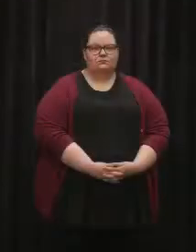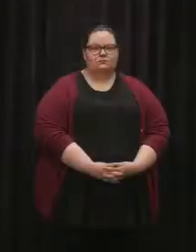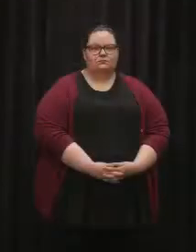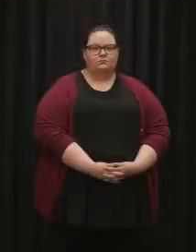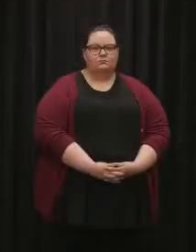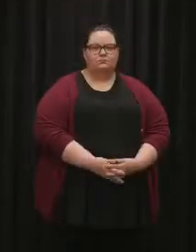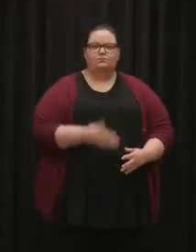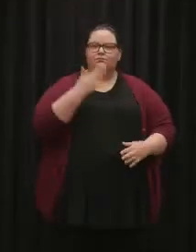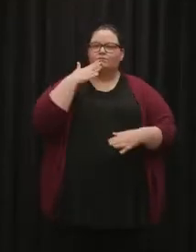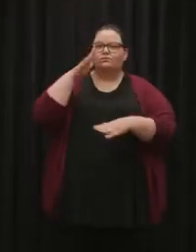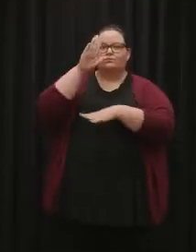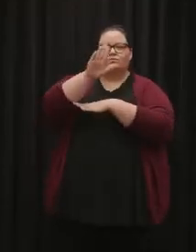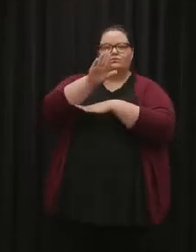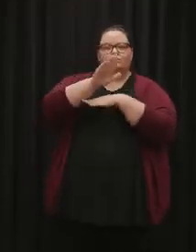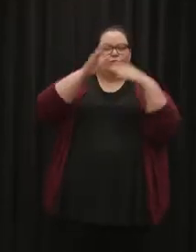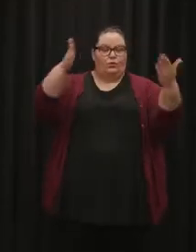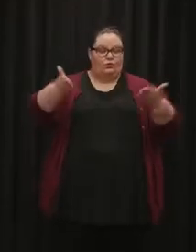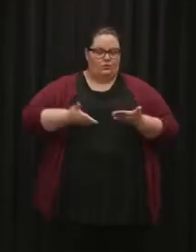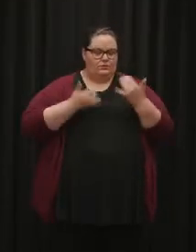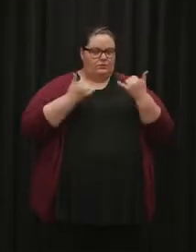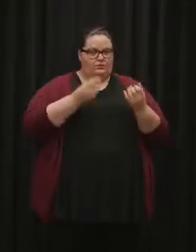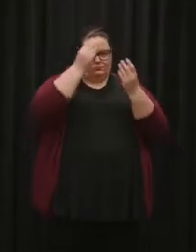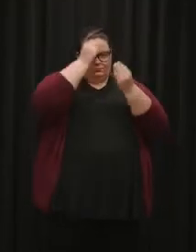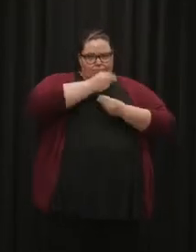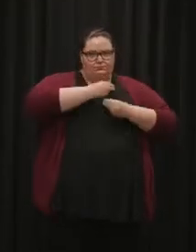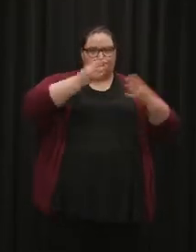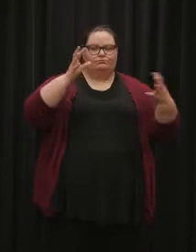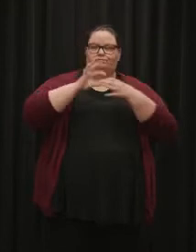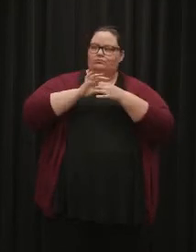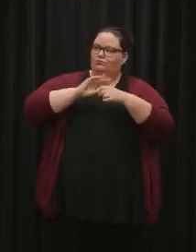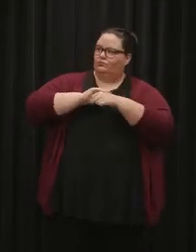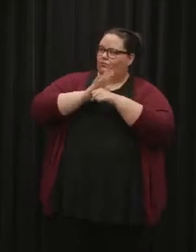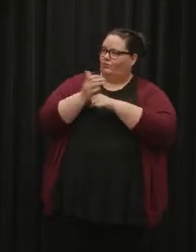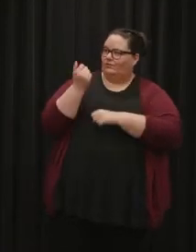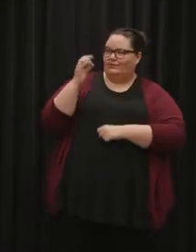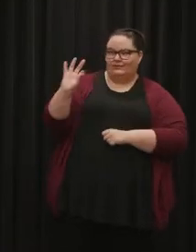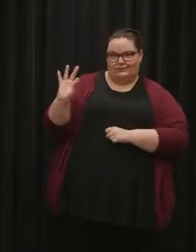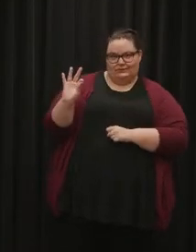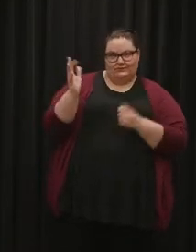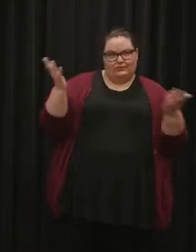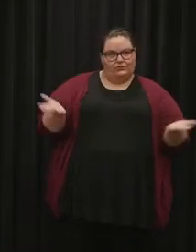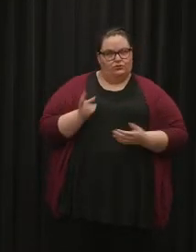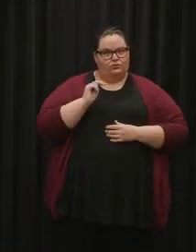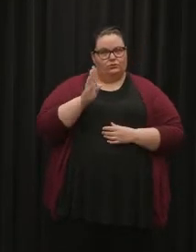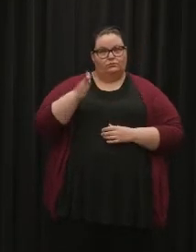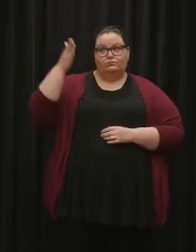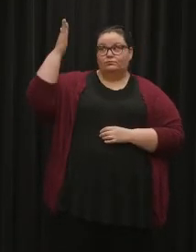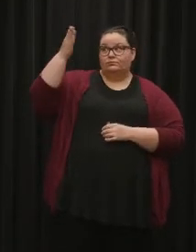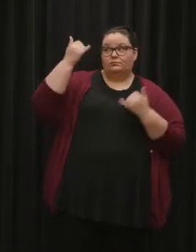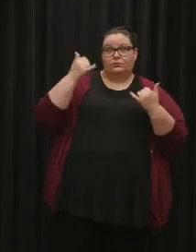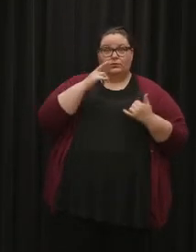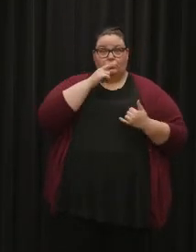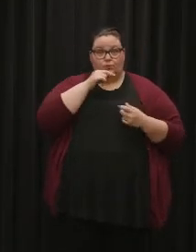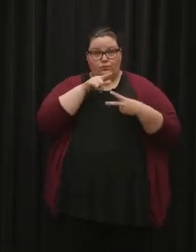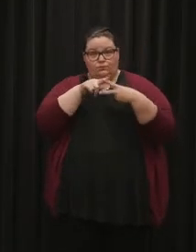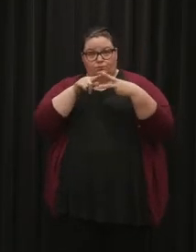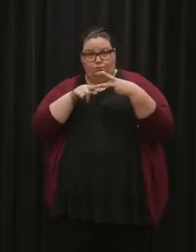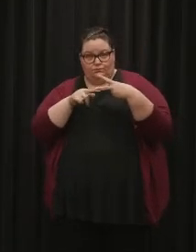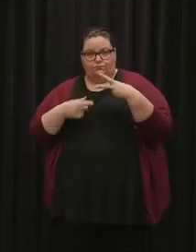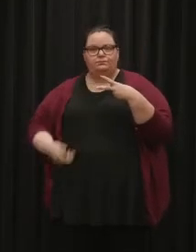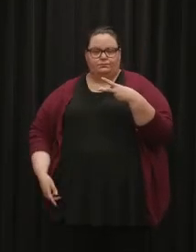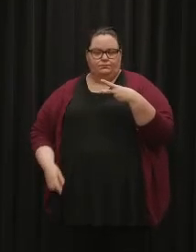Good afternoon, everyone, and welcome to today's update on COVID-19 in New Brunswick. Speaking at this afternoon's briefing will be the